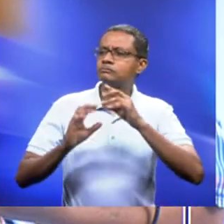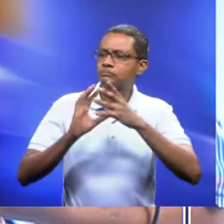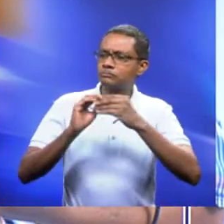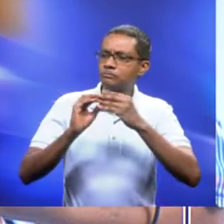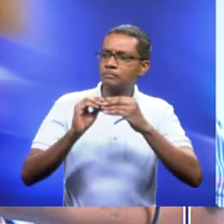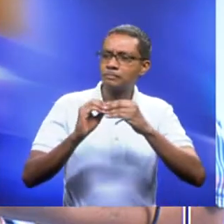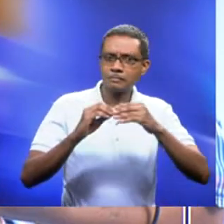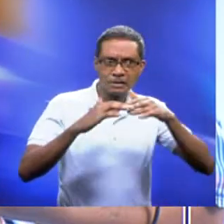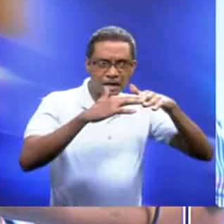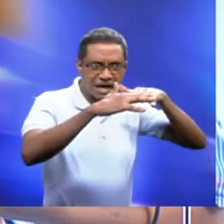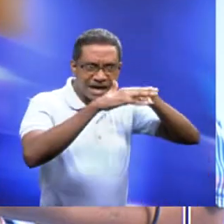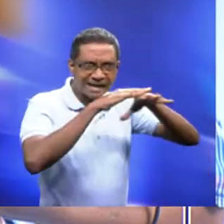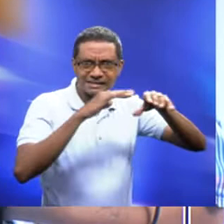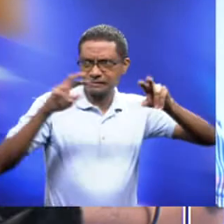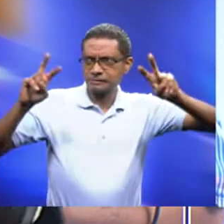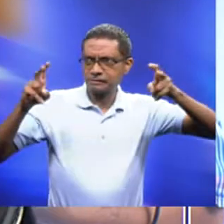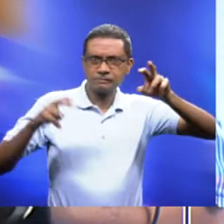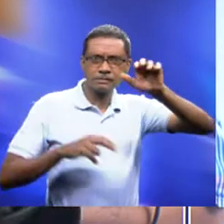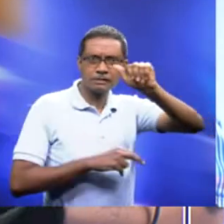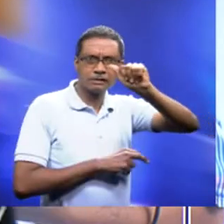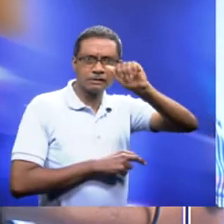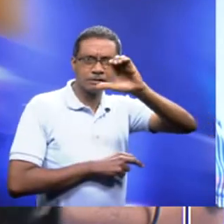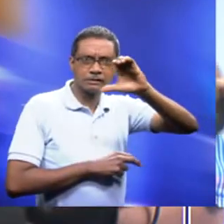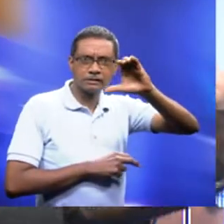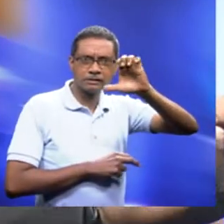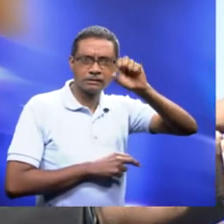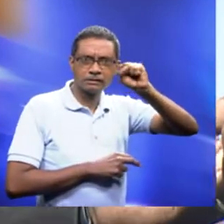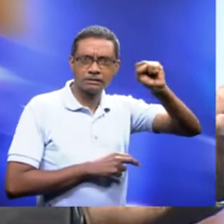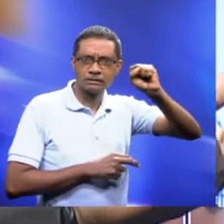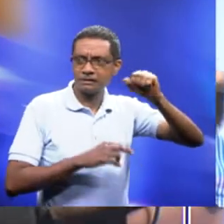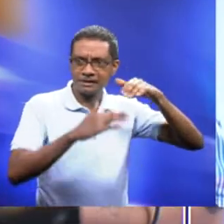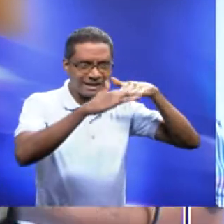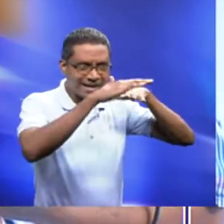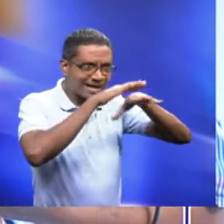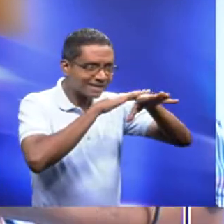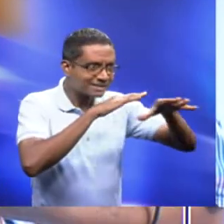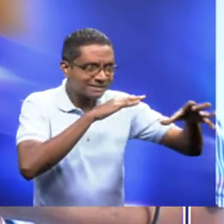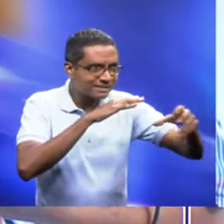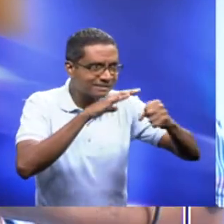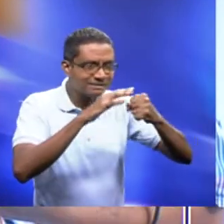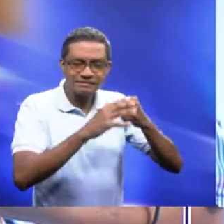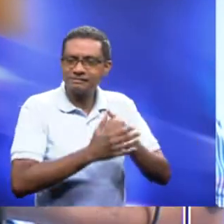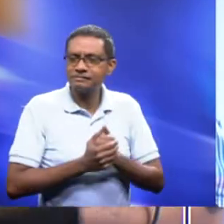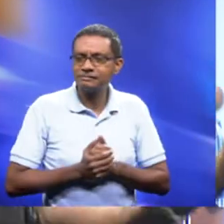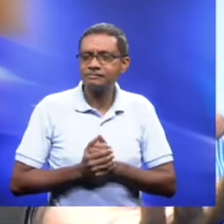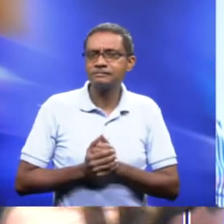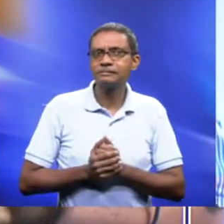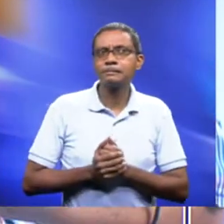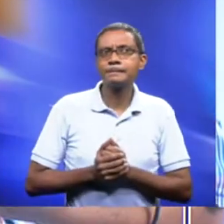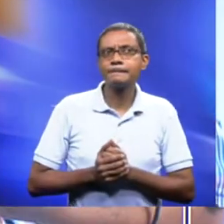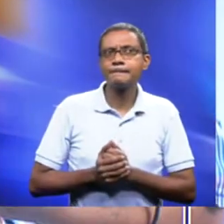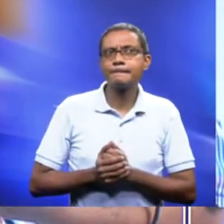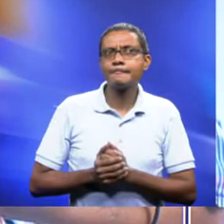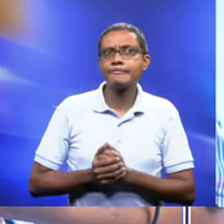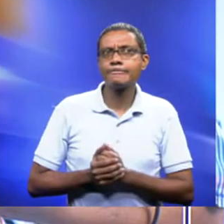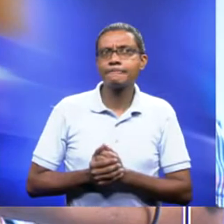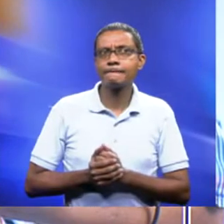We often find where you use a search engine, and then a couple hours